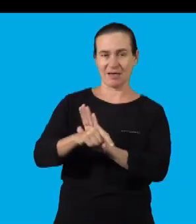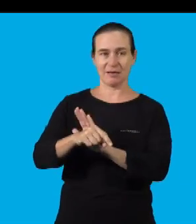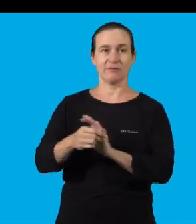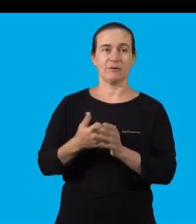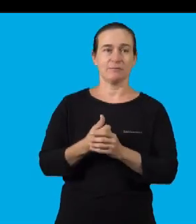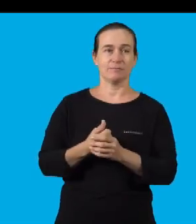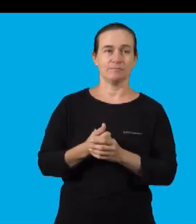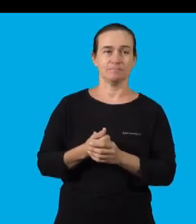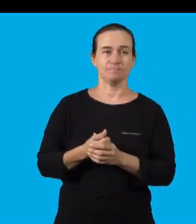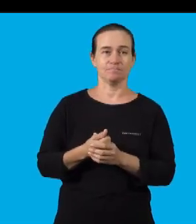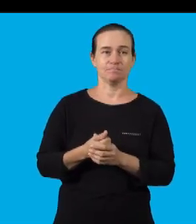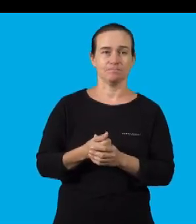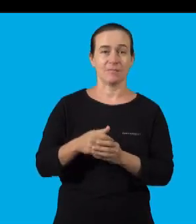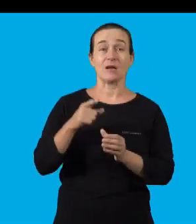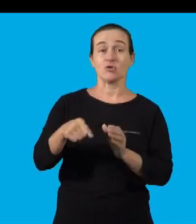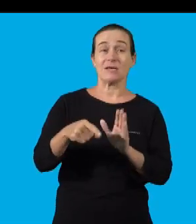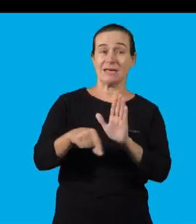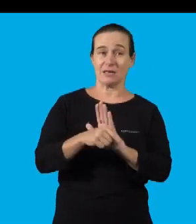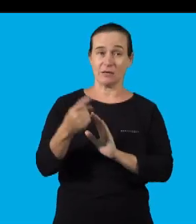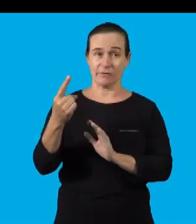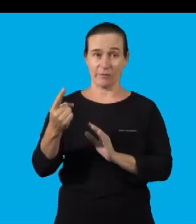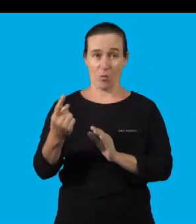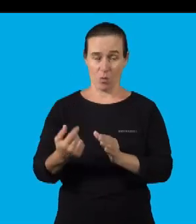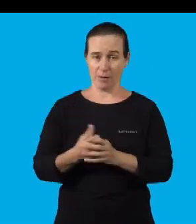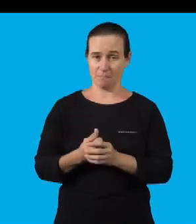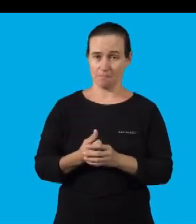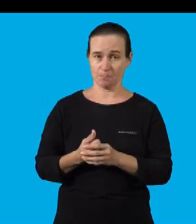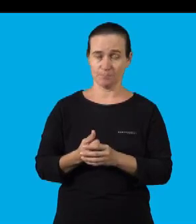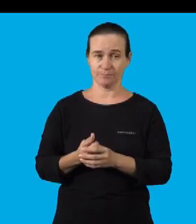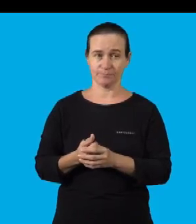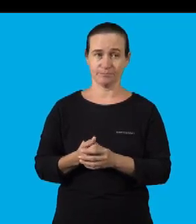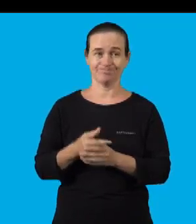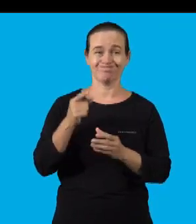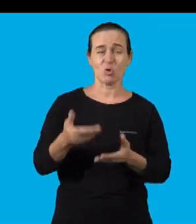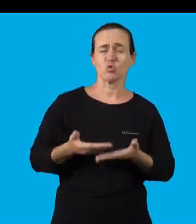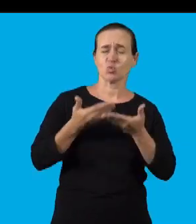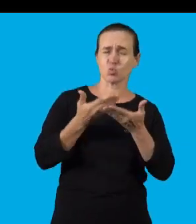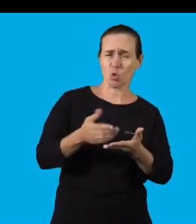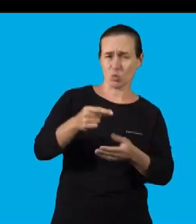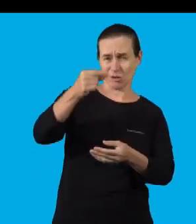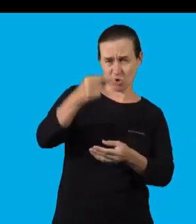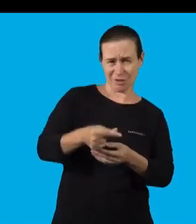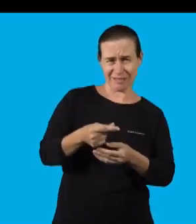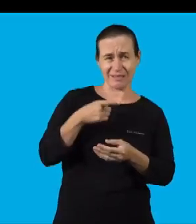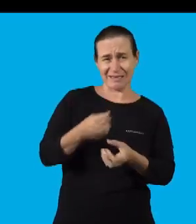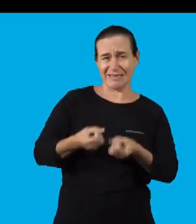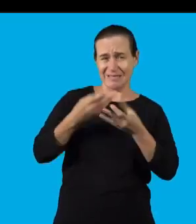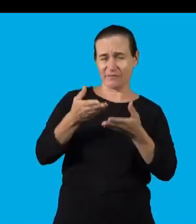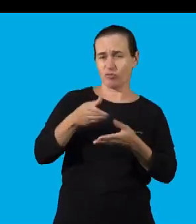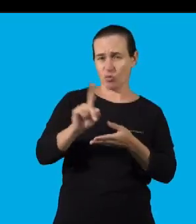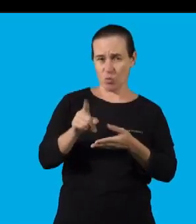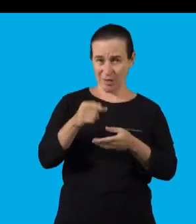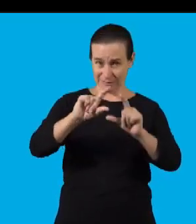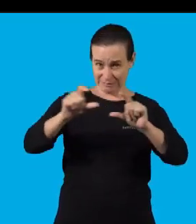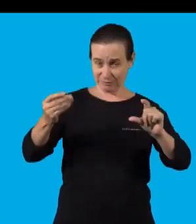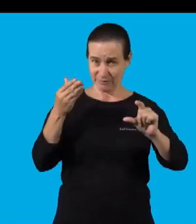-1. So the first question there says, show that the equation of G is given by. So we have been given an equation.